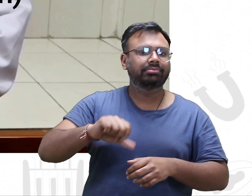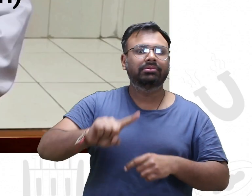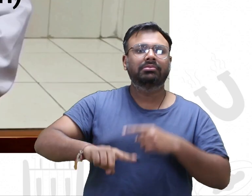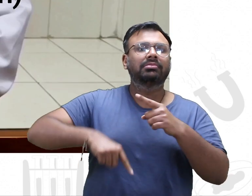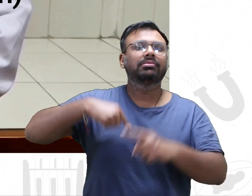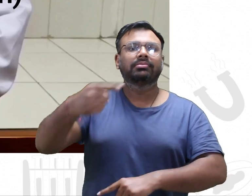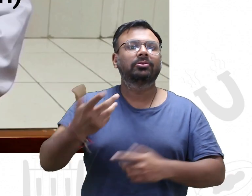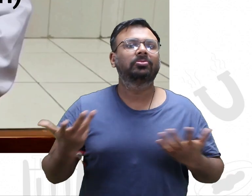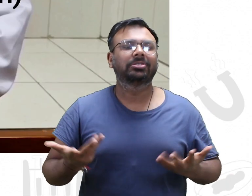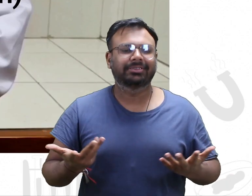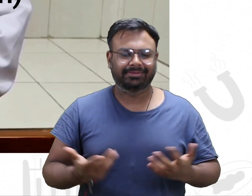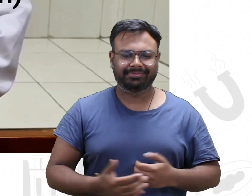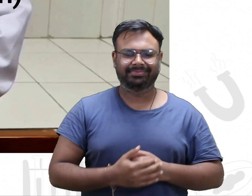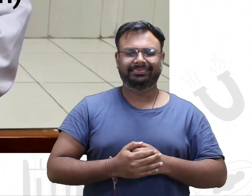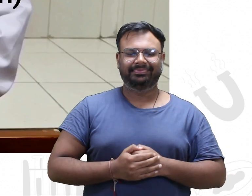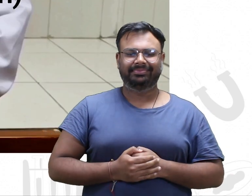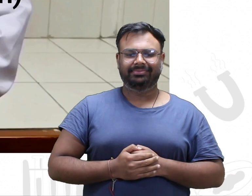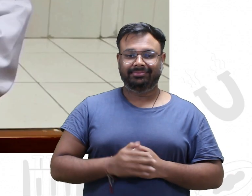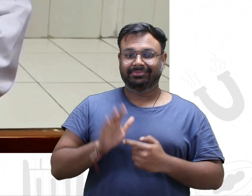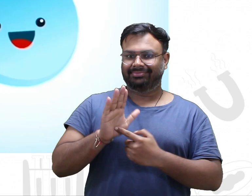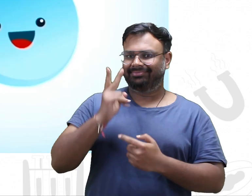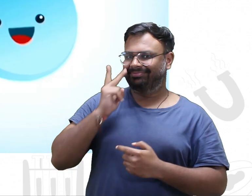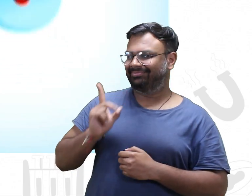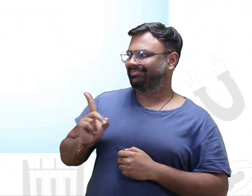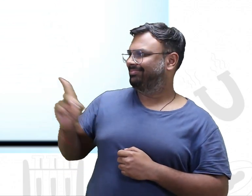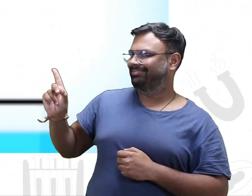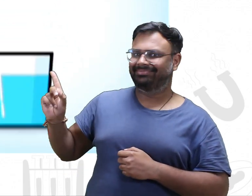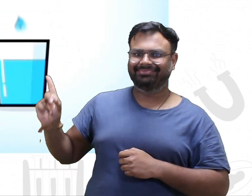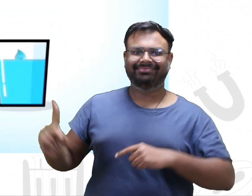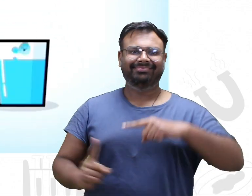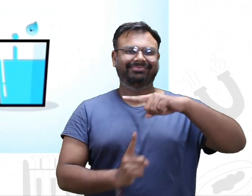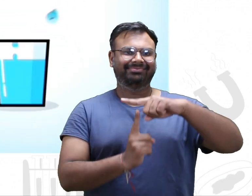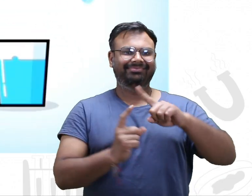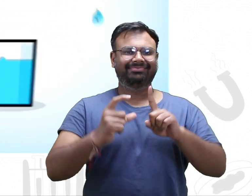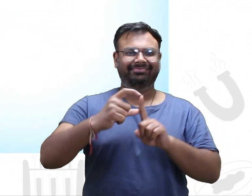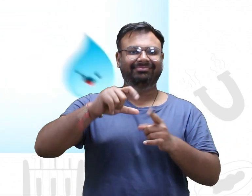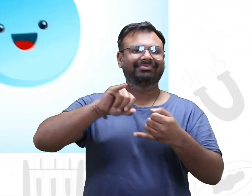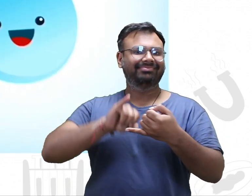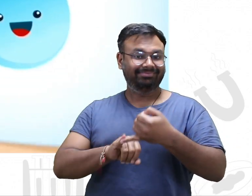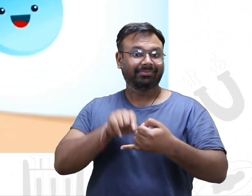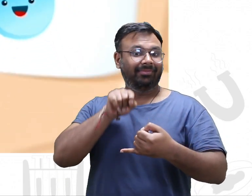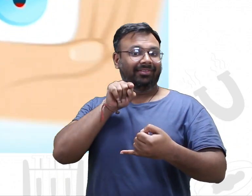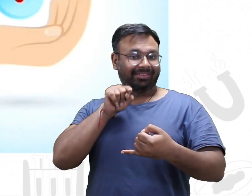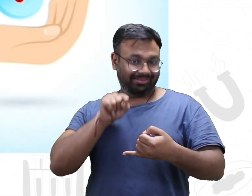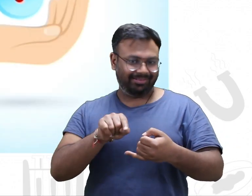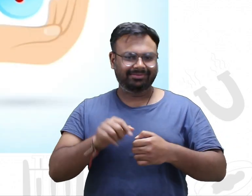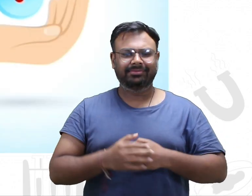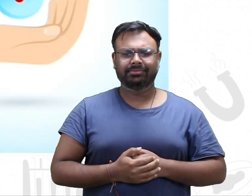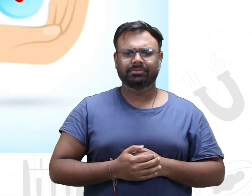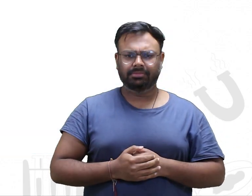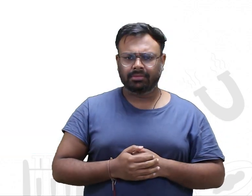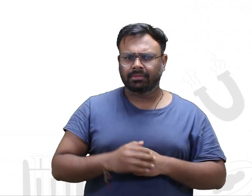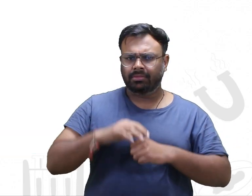poor quality of water. Next, we will move to total dissolved solids, that is TDS. TDS refer to